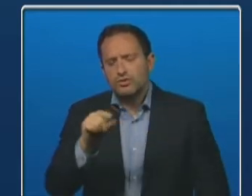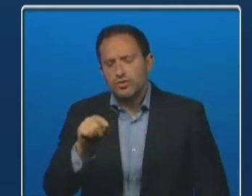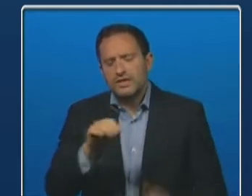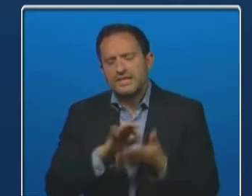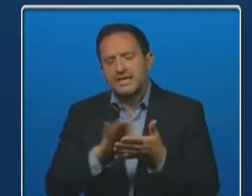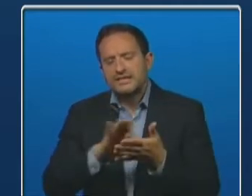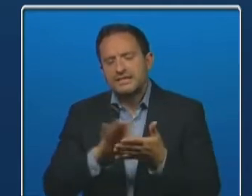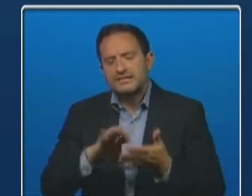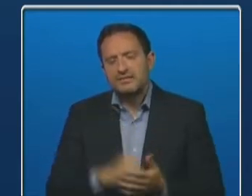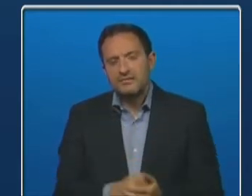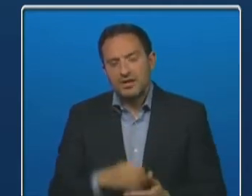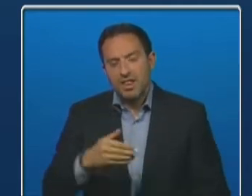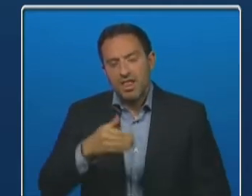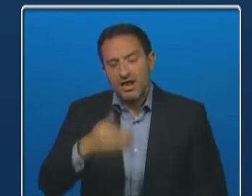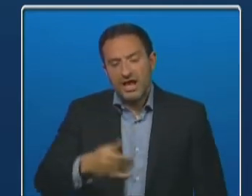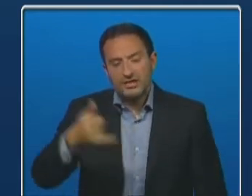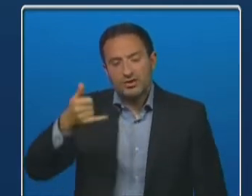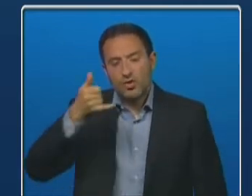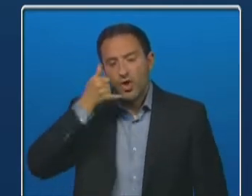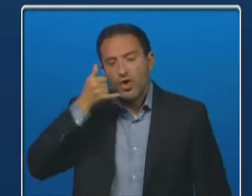Operator, can we have our next caller?